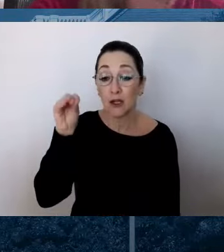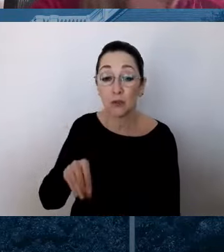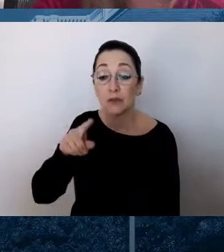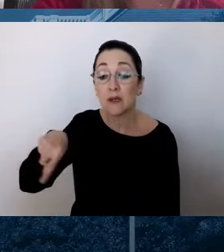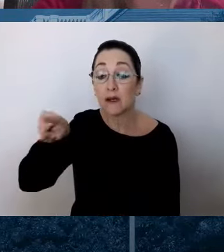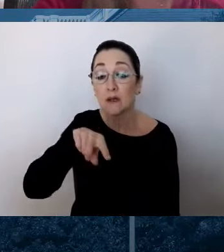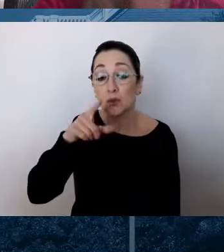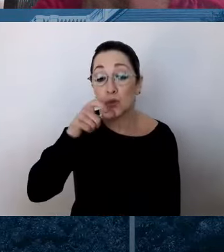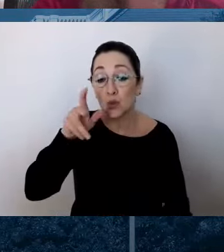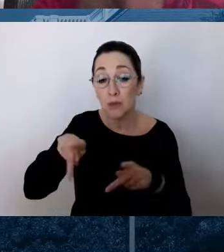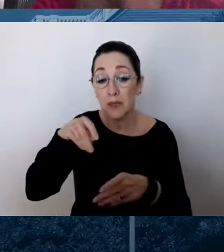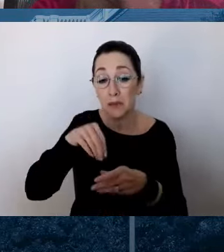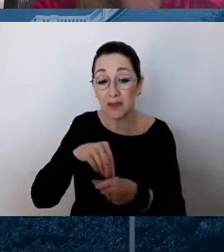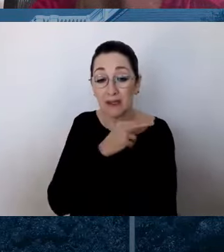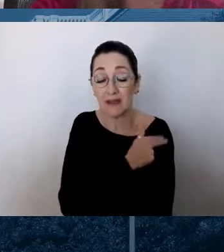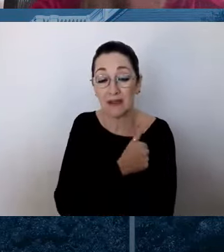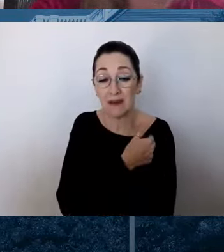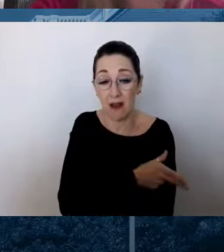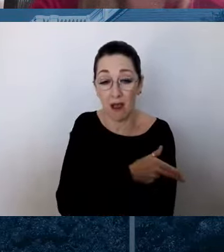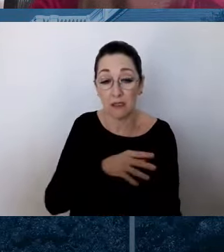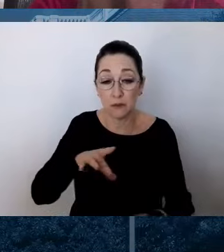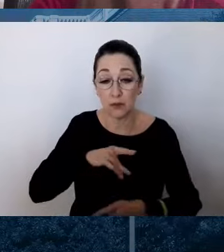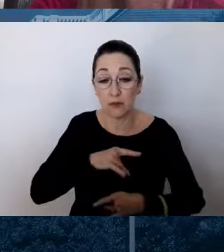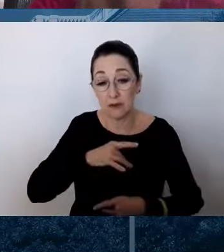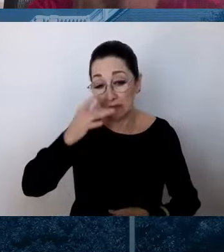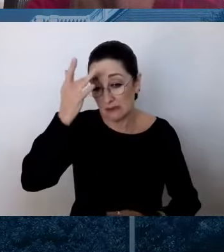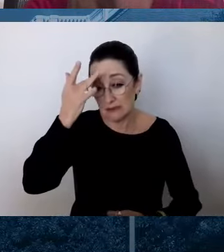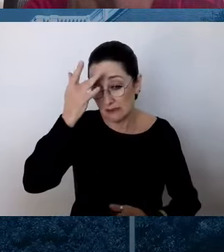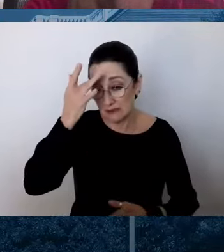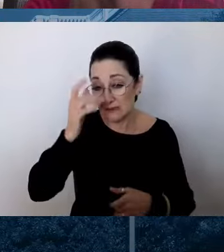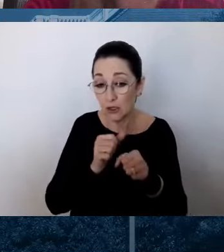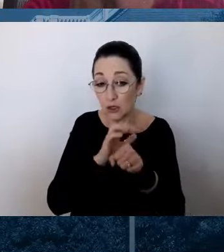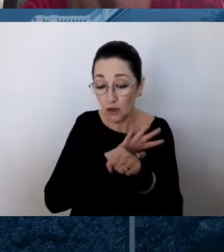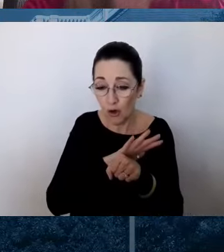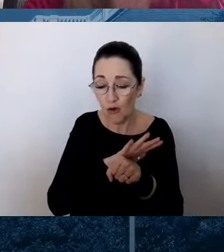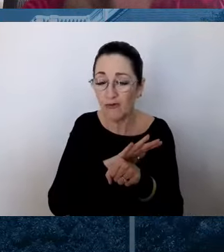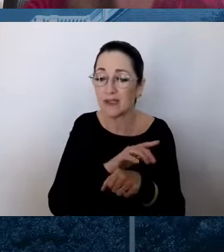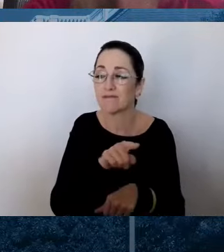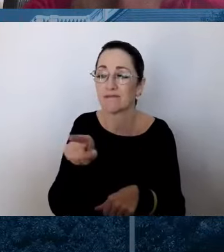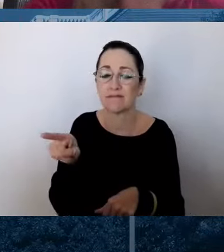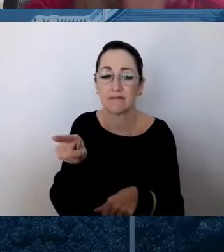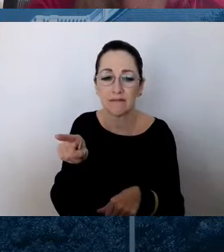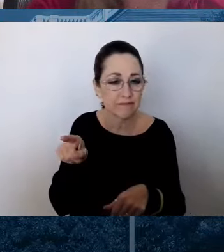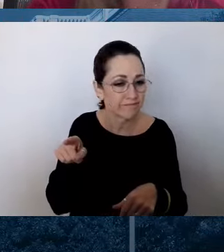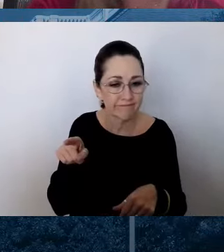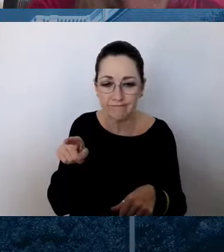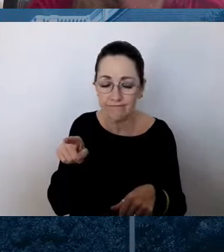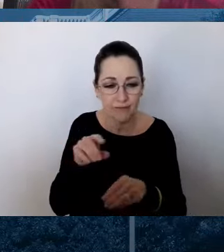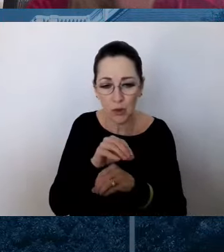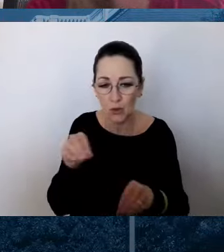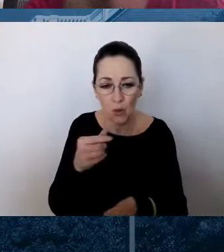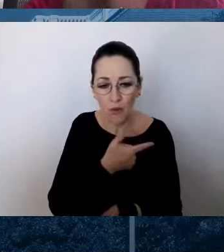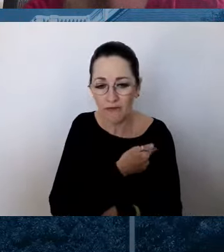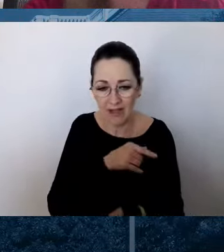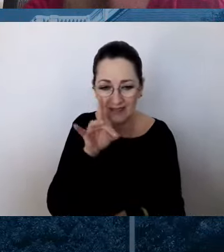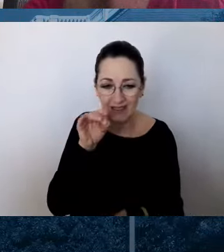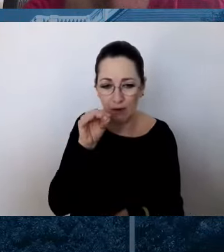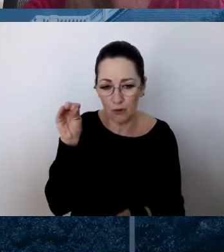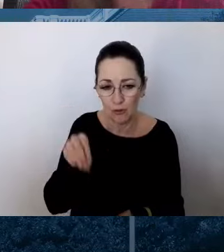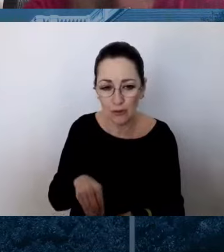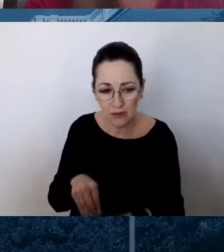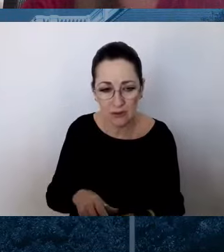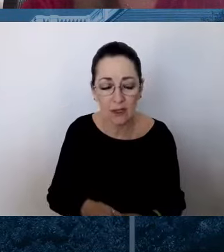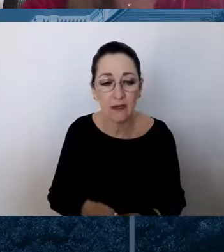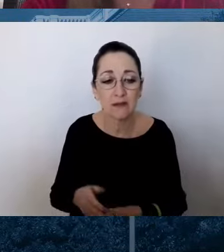are among those who are not vaccinated. So this Delta surge is being driven by individuals who are